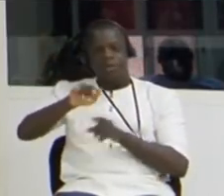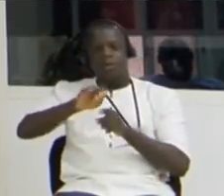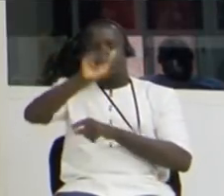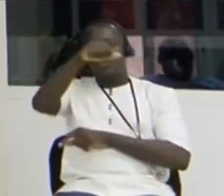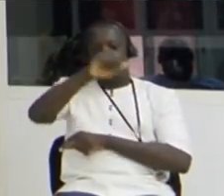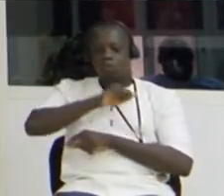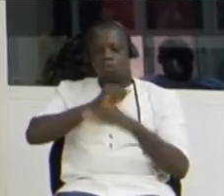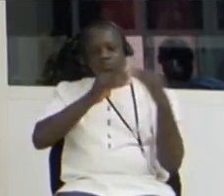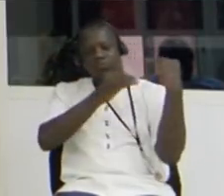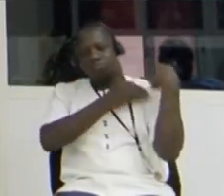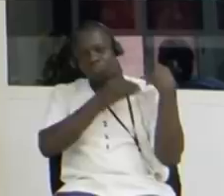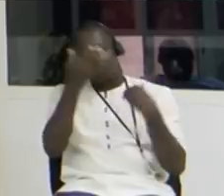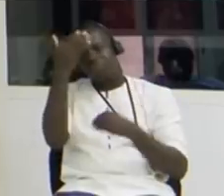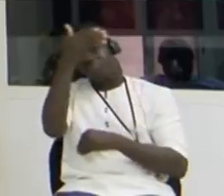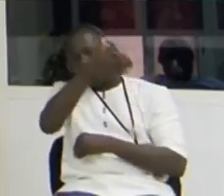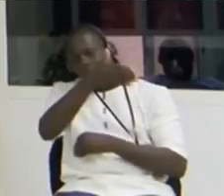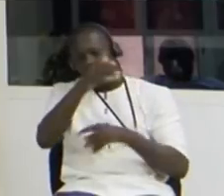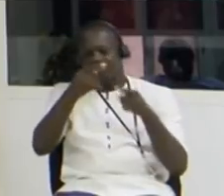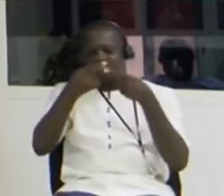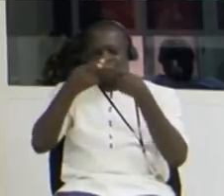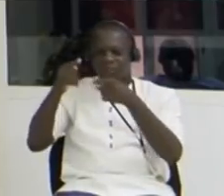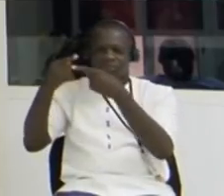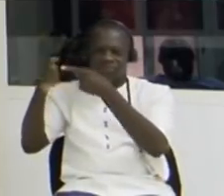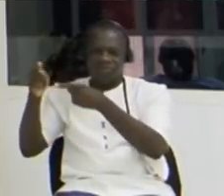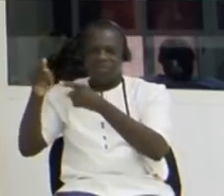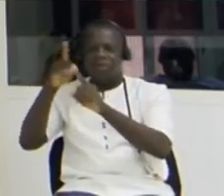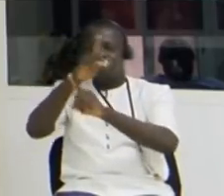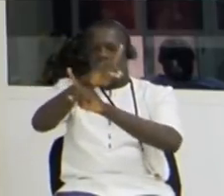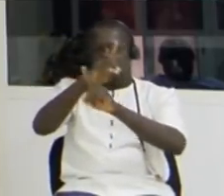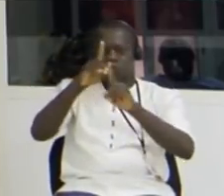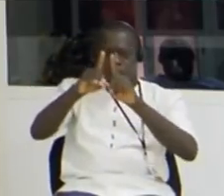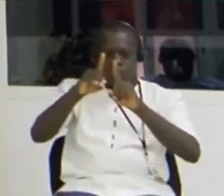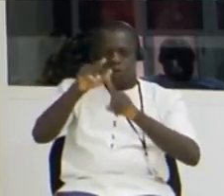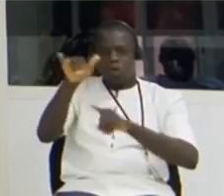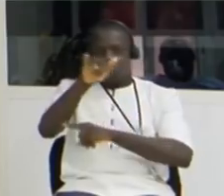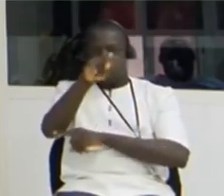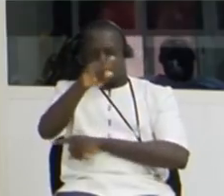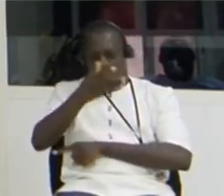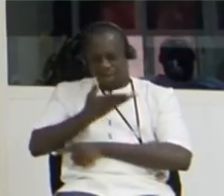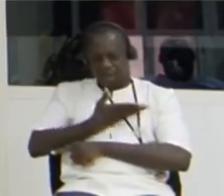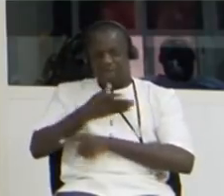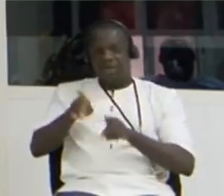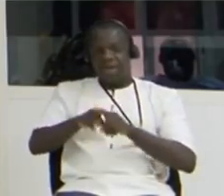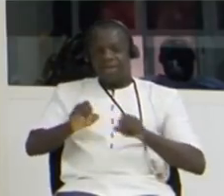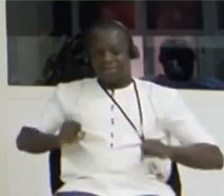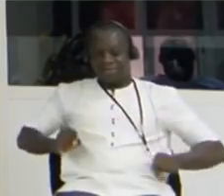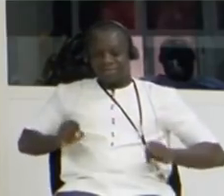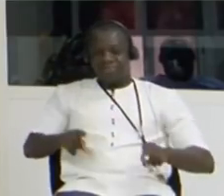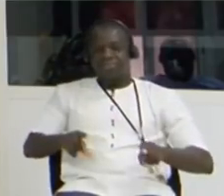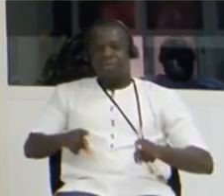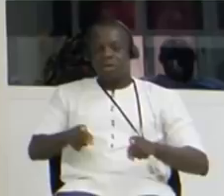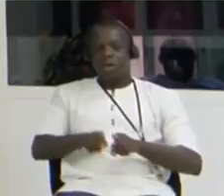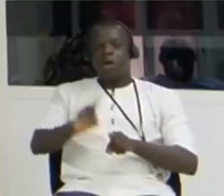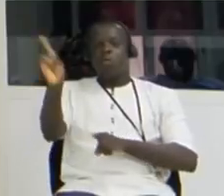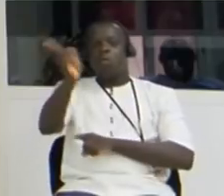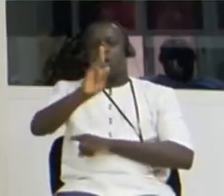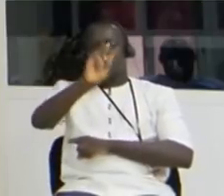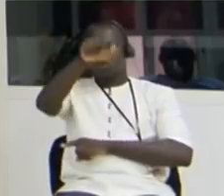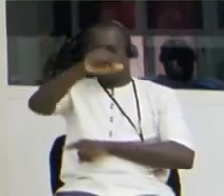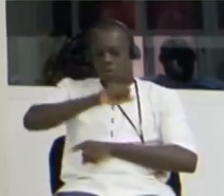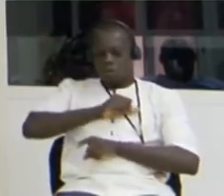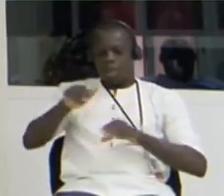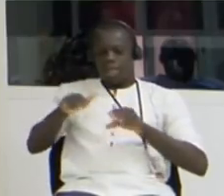Your role there in the different positions that you occupied at the time, and in particular, what your